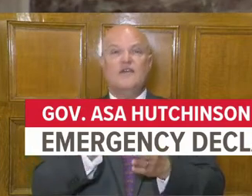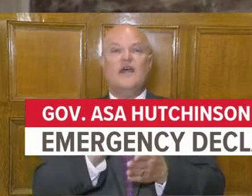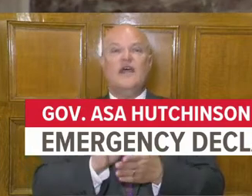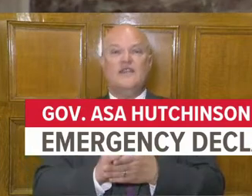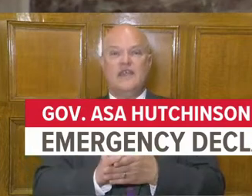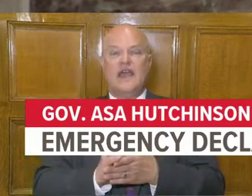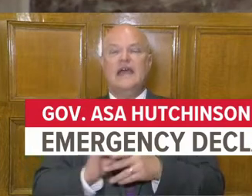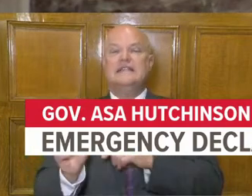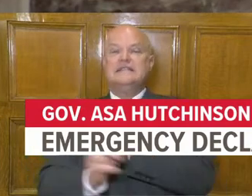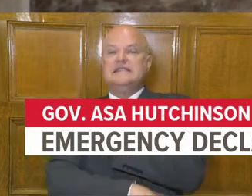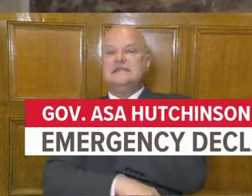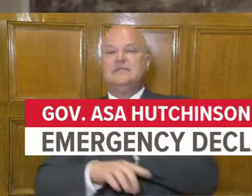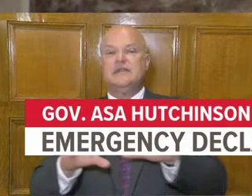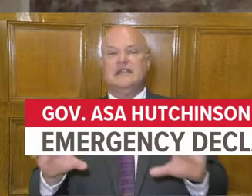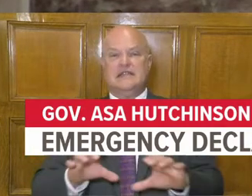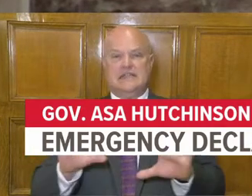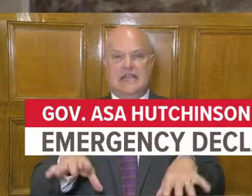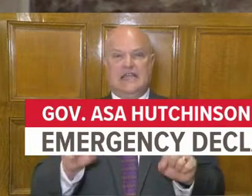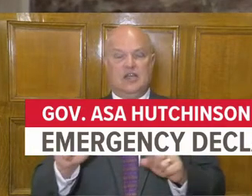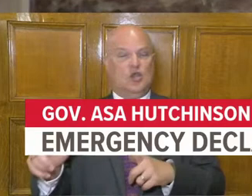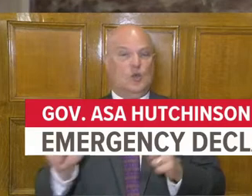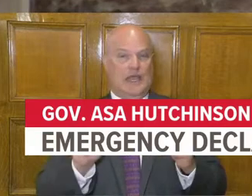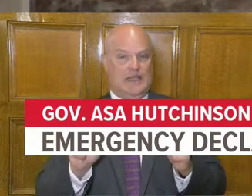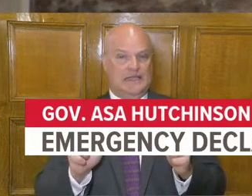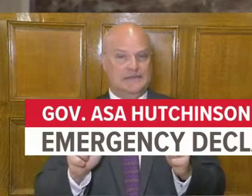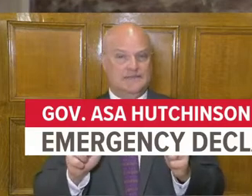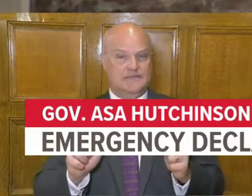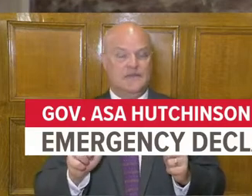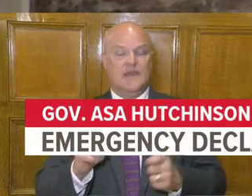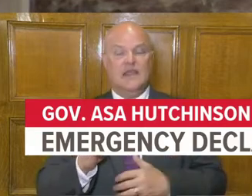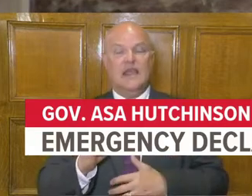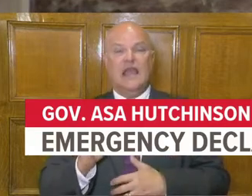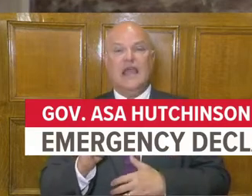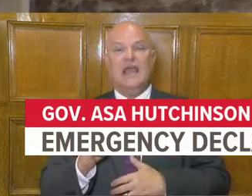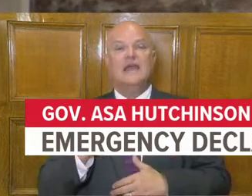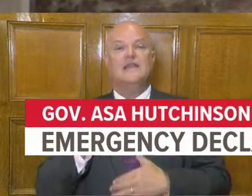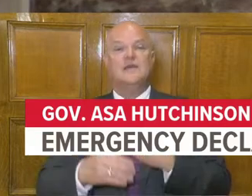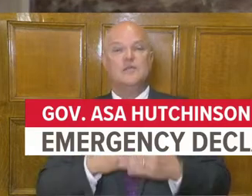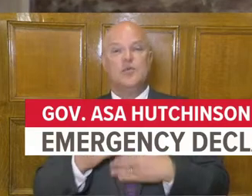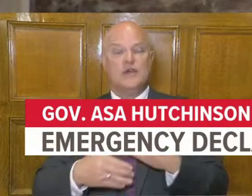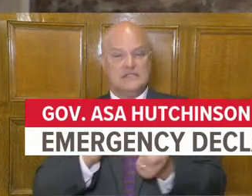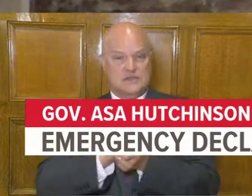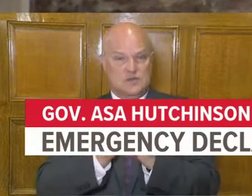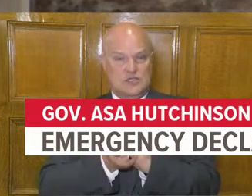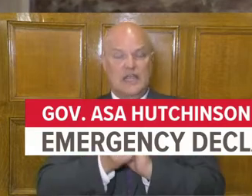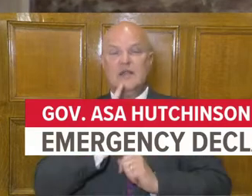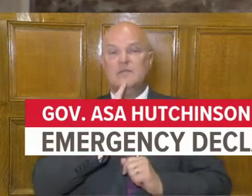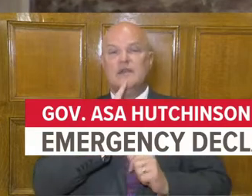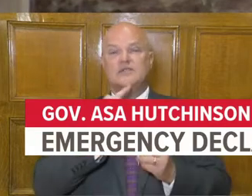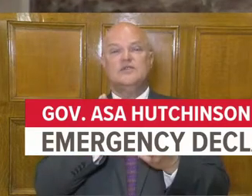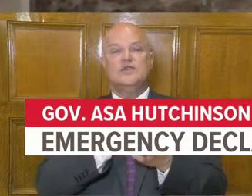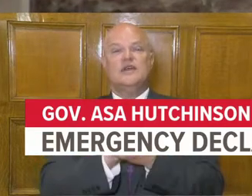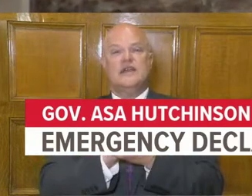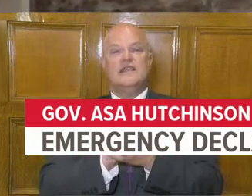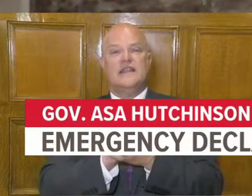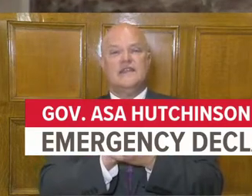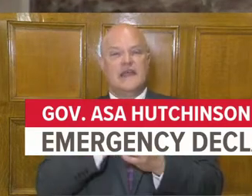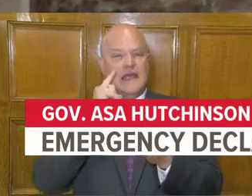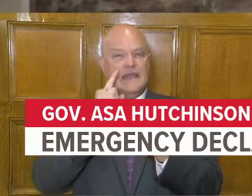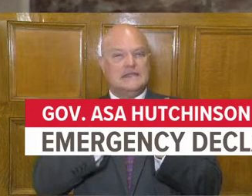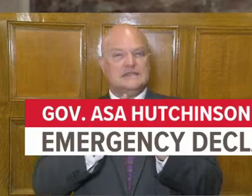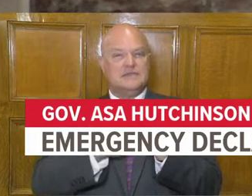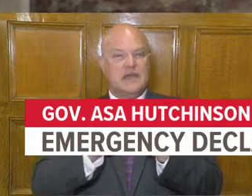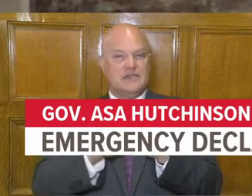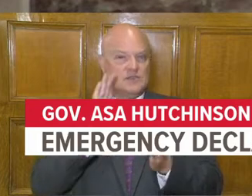was disciplinary action taken very quickly, and processes were changed to make sure those